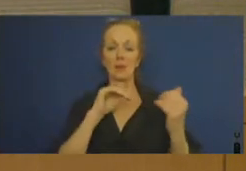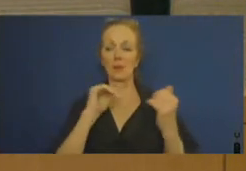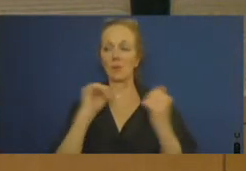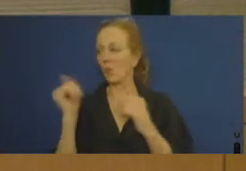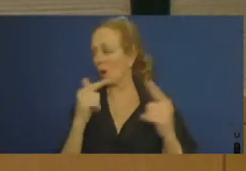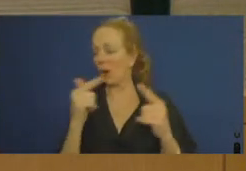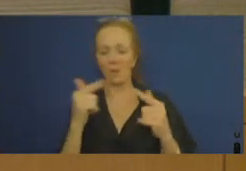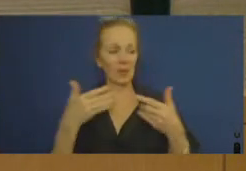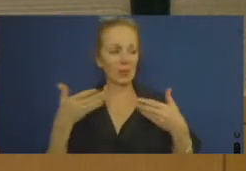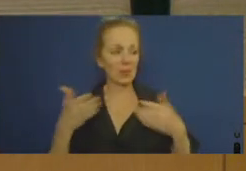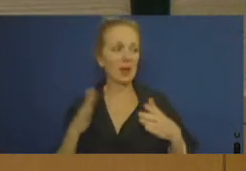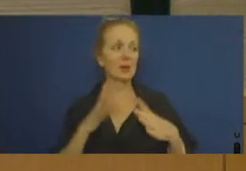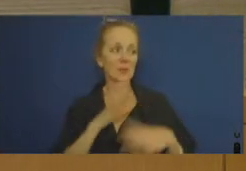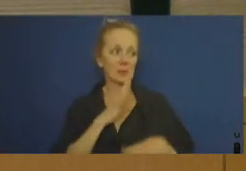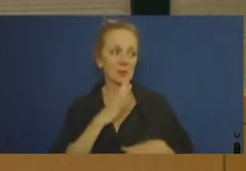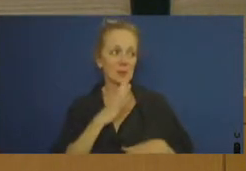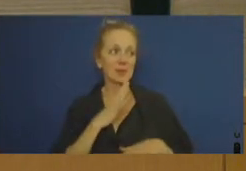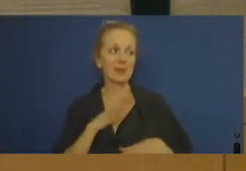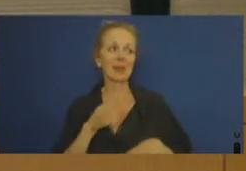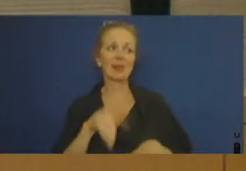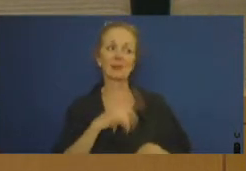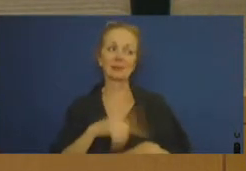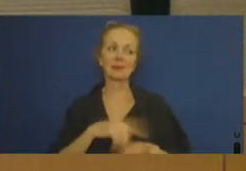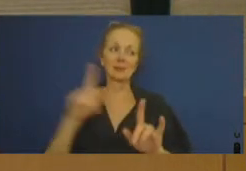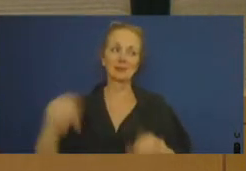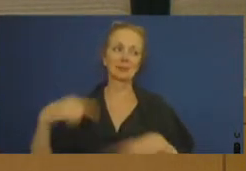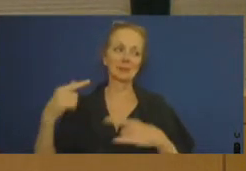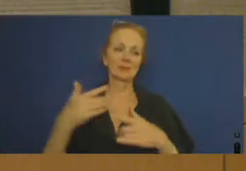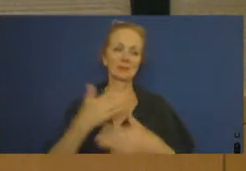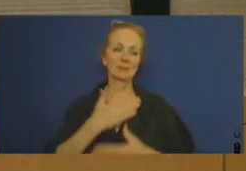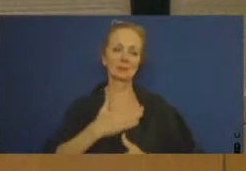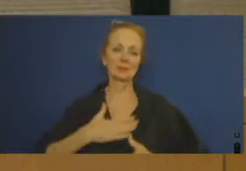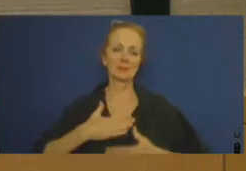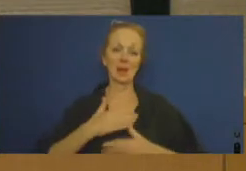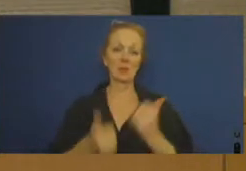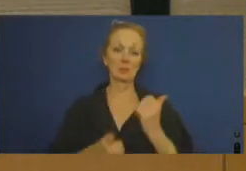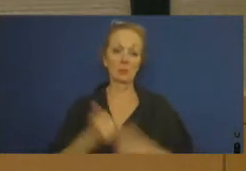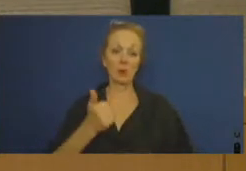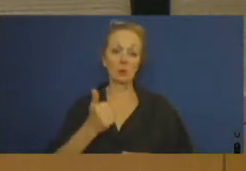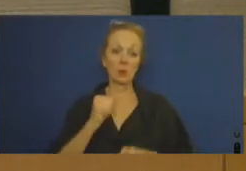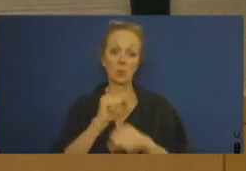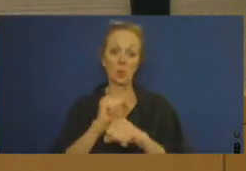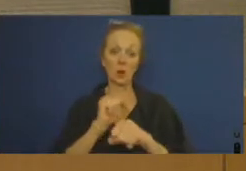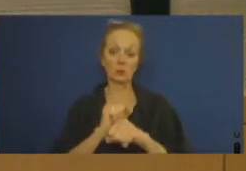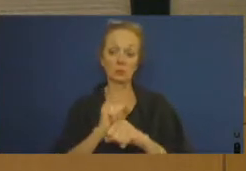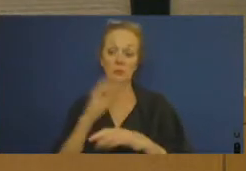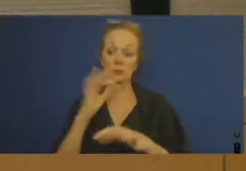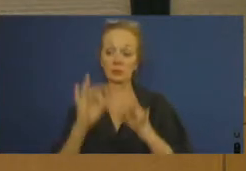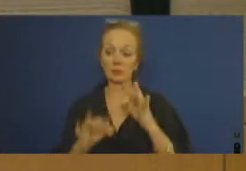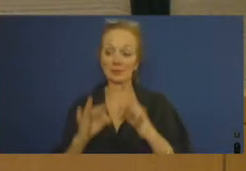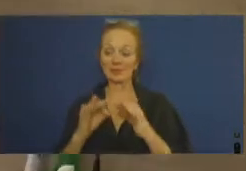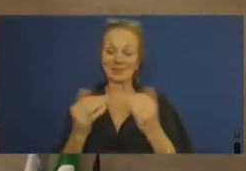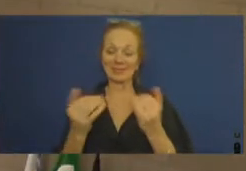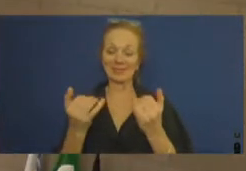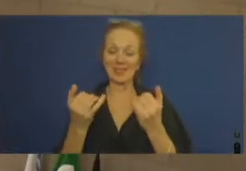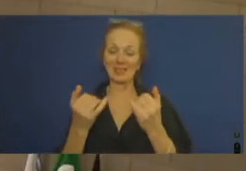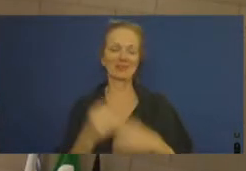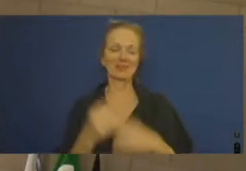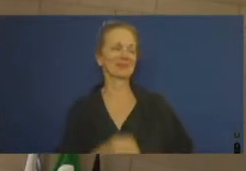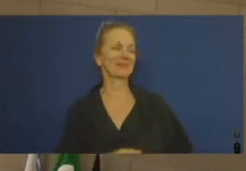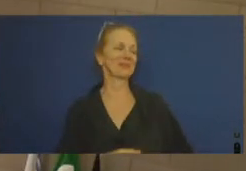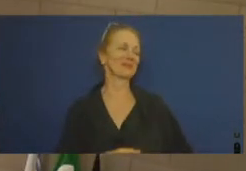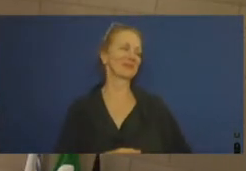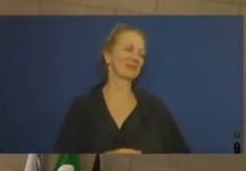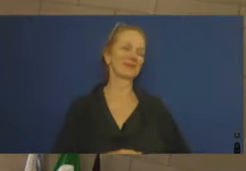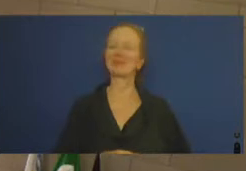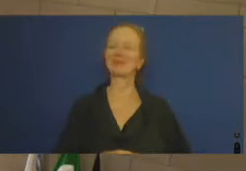really enjoyed this. I mean, most of what I do is in court. Well, you might be in one tonight today. No. Seeing